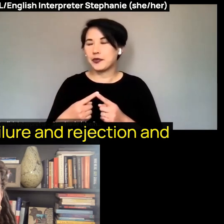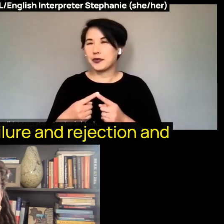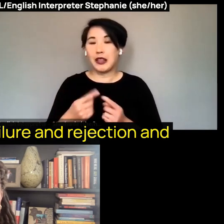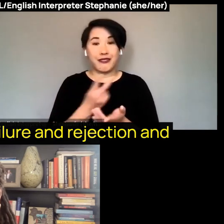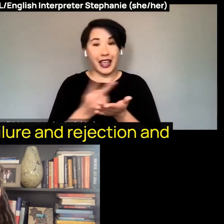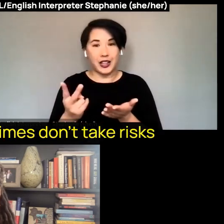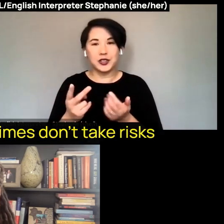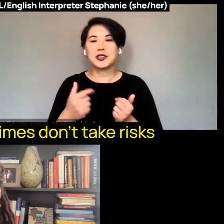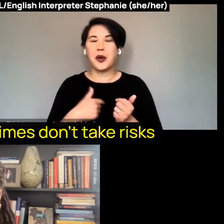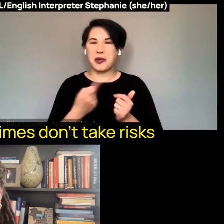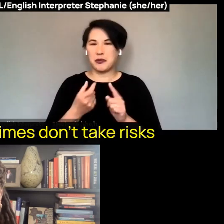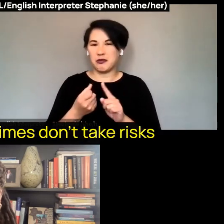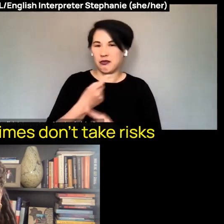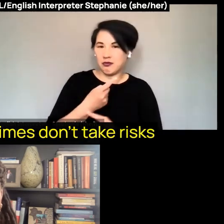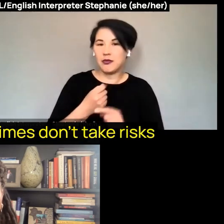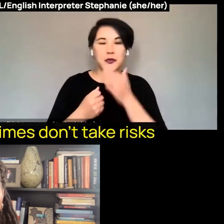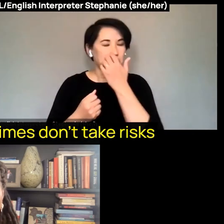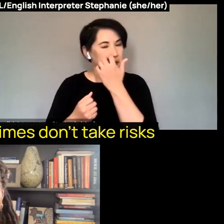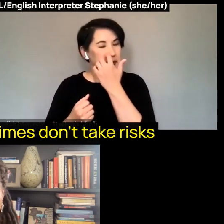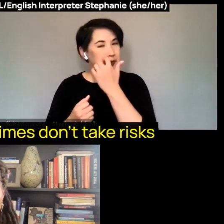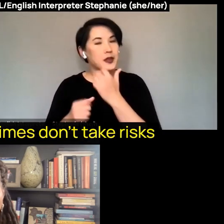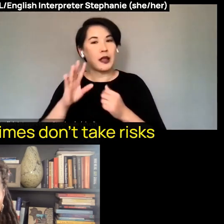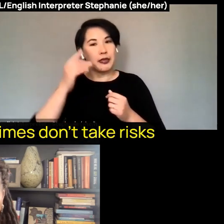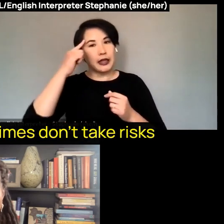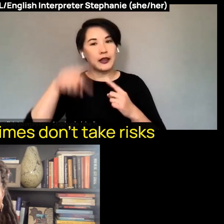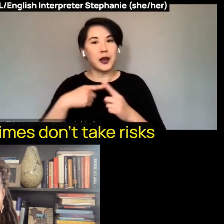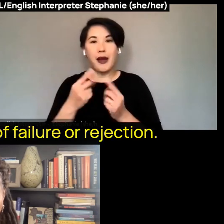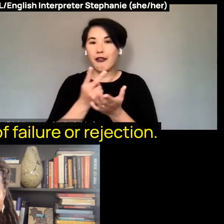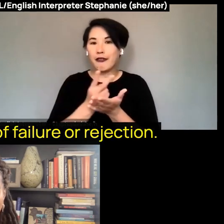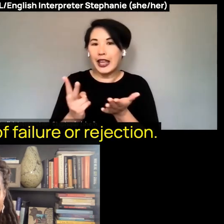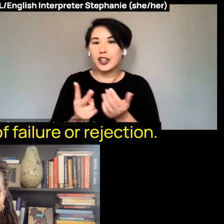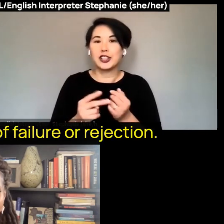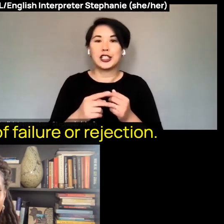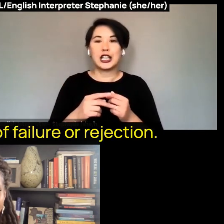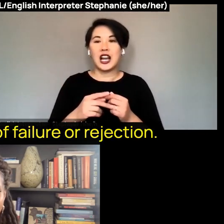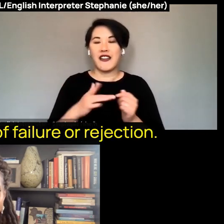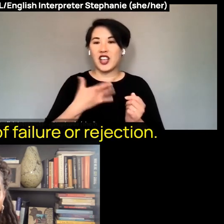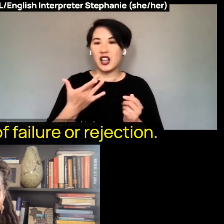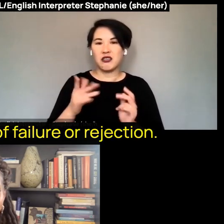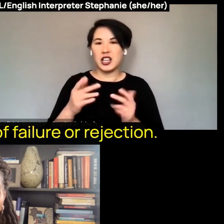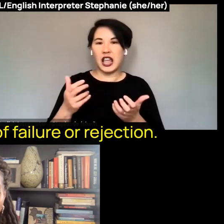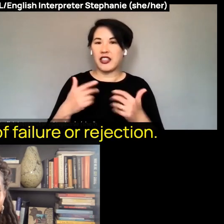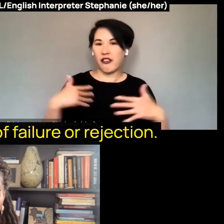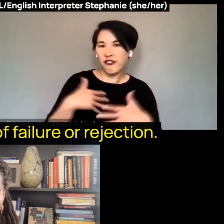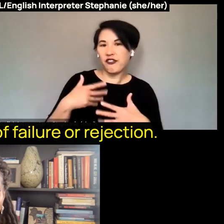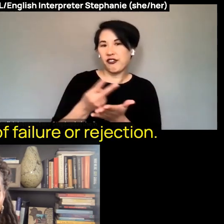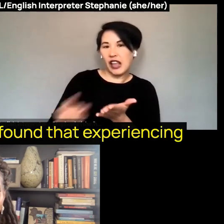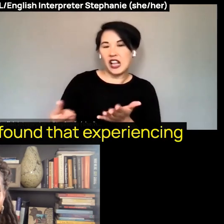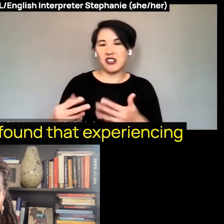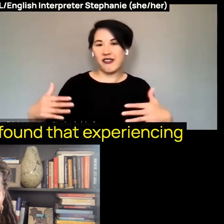failure and rejection and how often people sometimes don't take risks because they are afraid of failure or